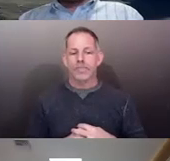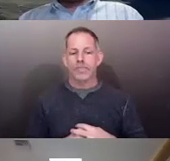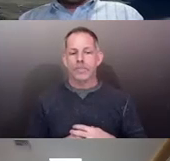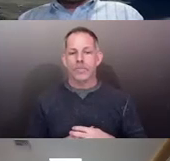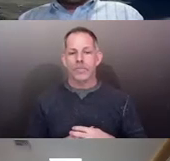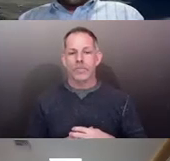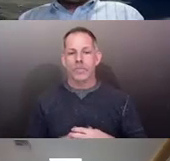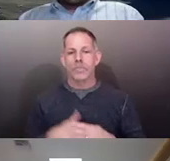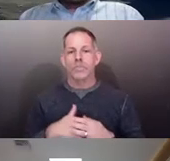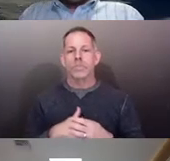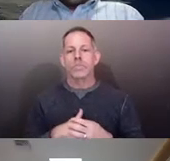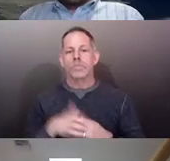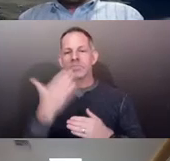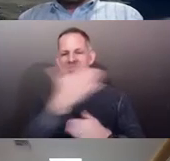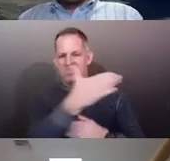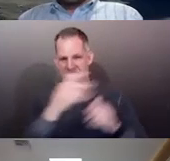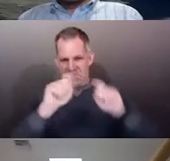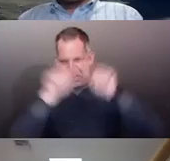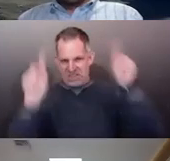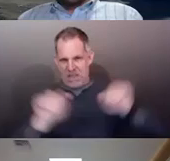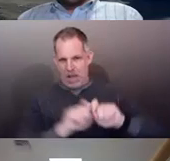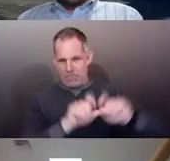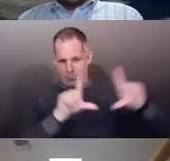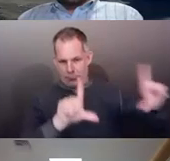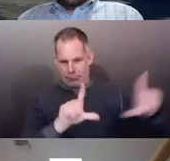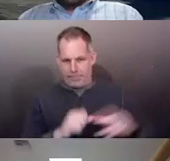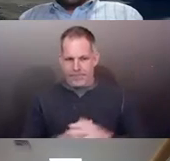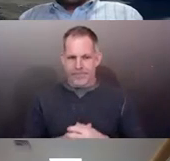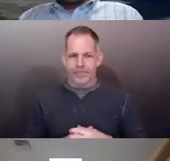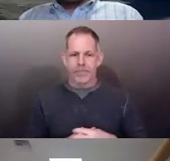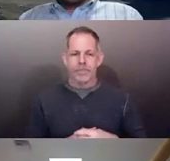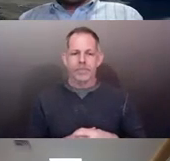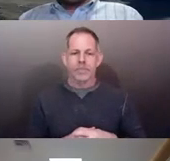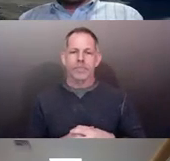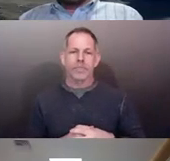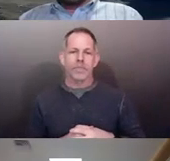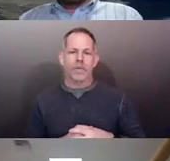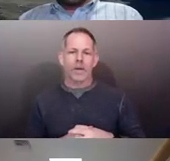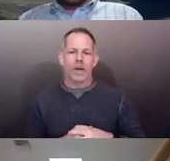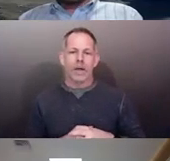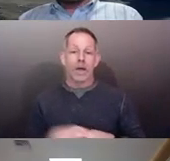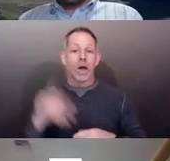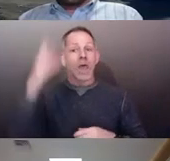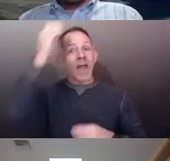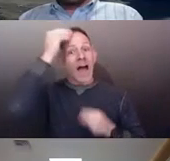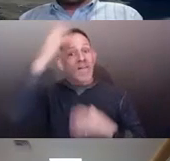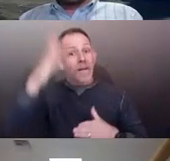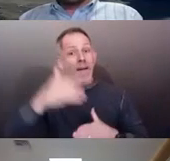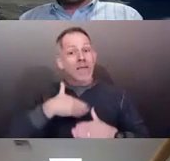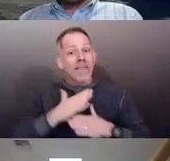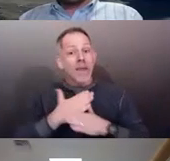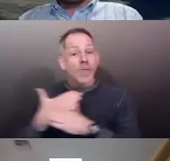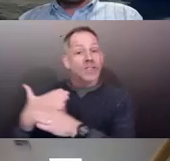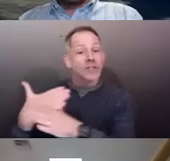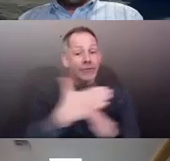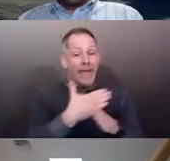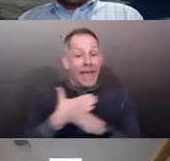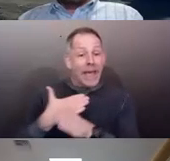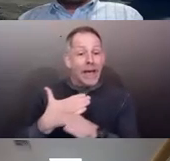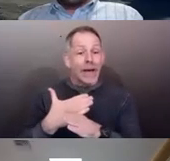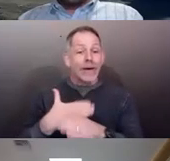So another goal is providing timely and accurate information. Carrie and Heather, I believe Kent and Scott, part of our